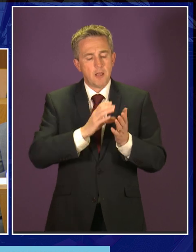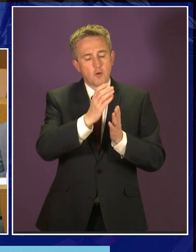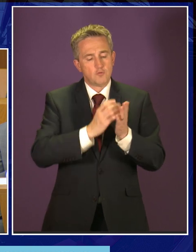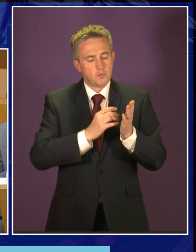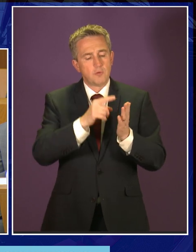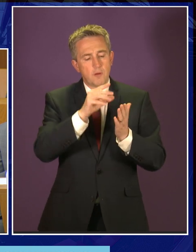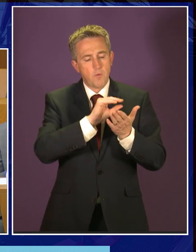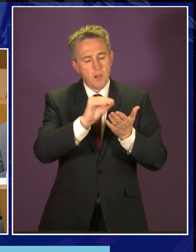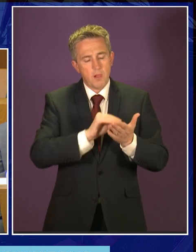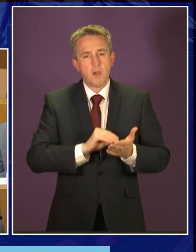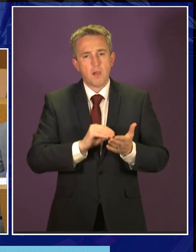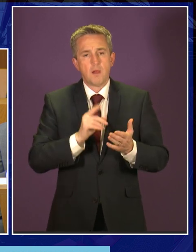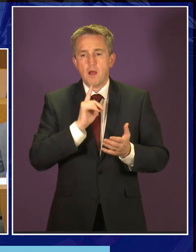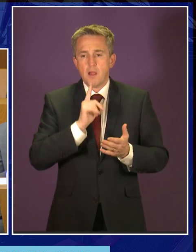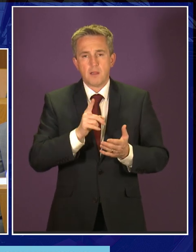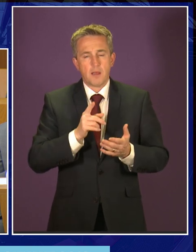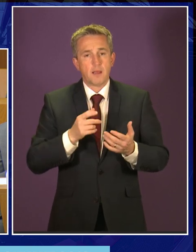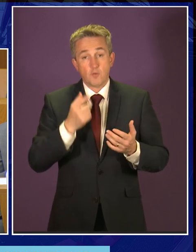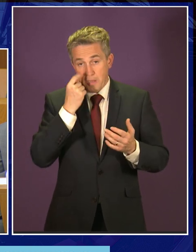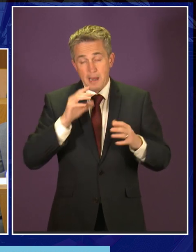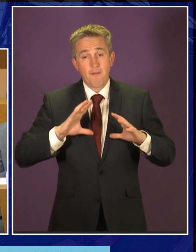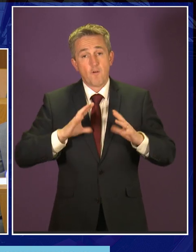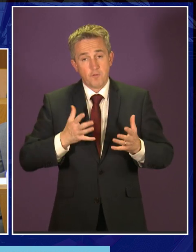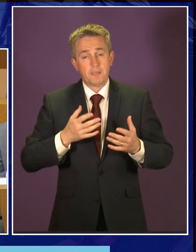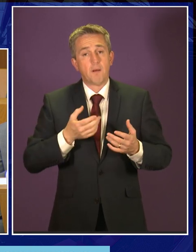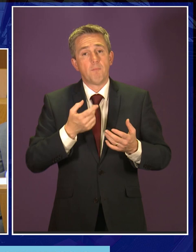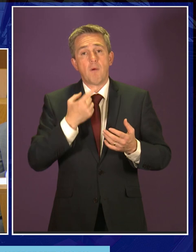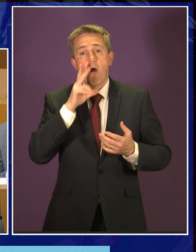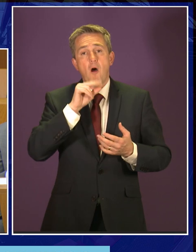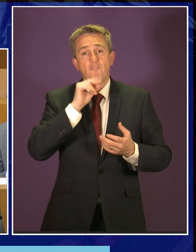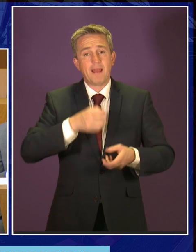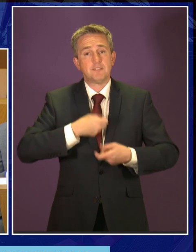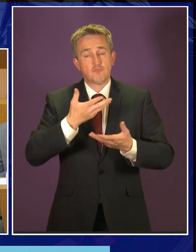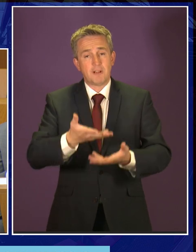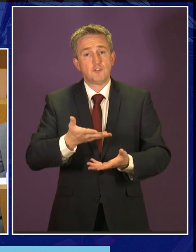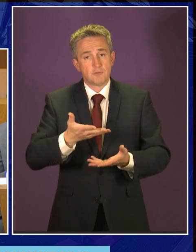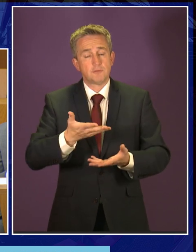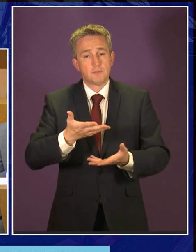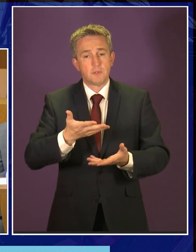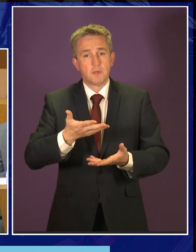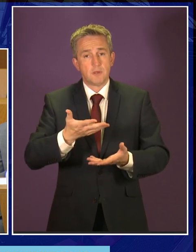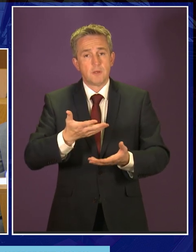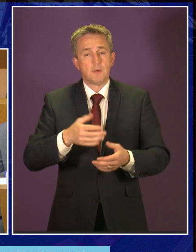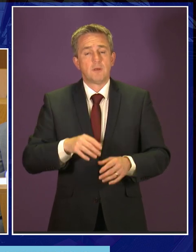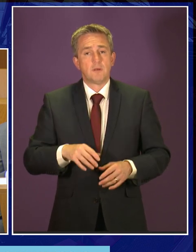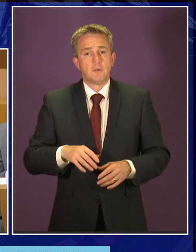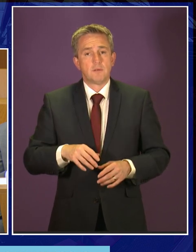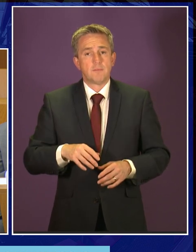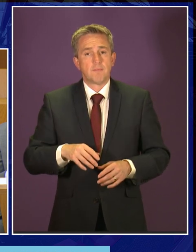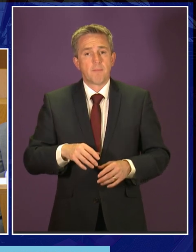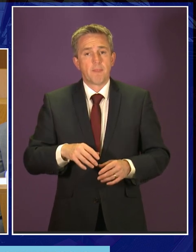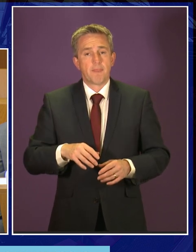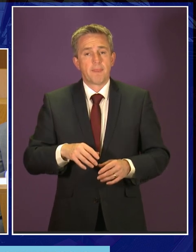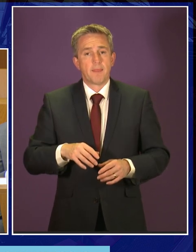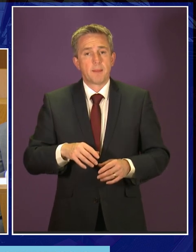of expression is explicitly stipulated, and so that the preventions of